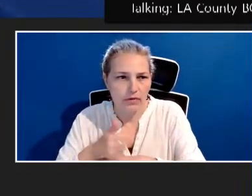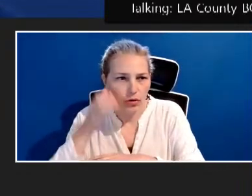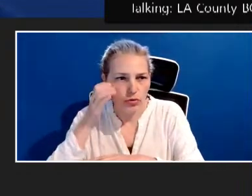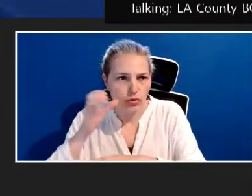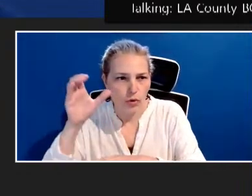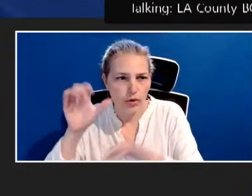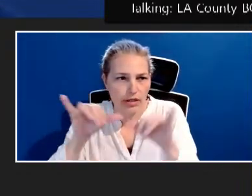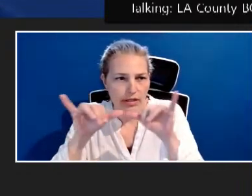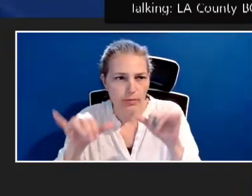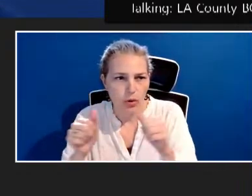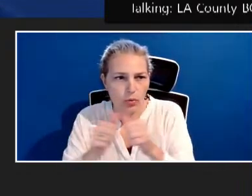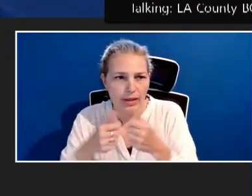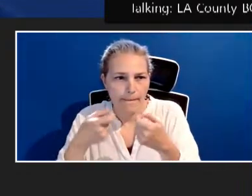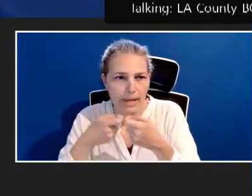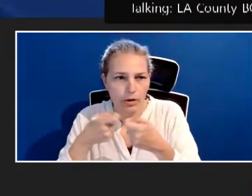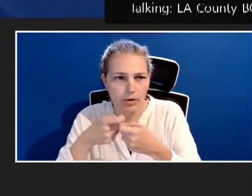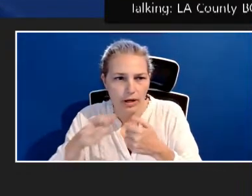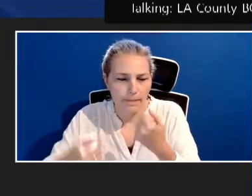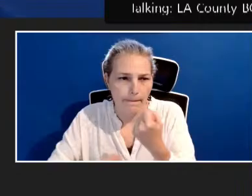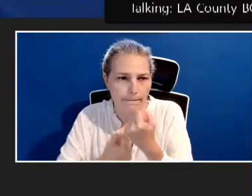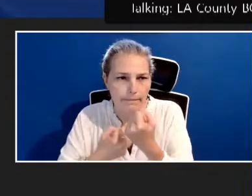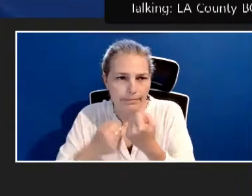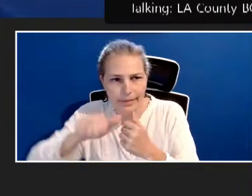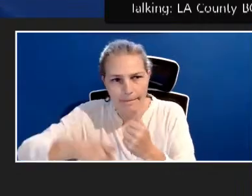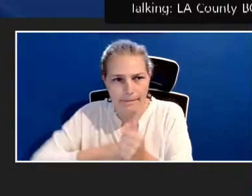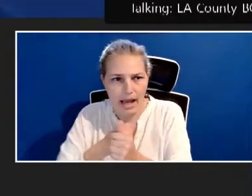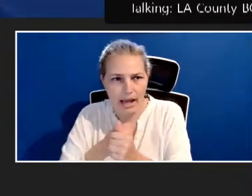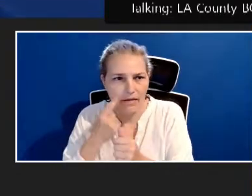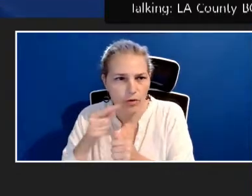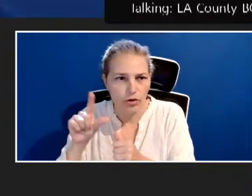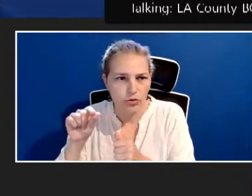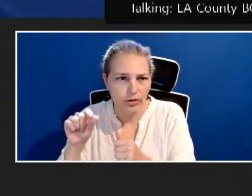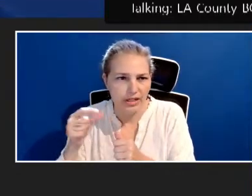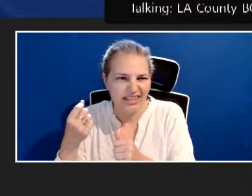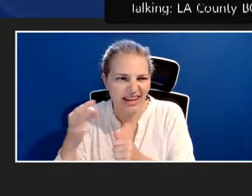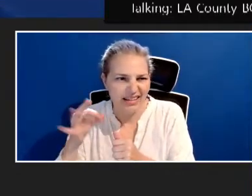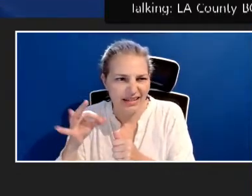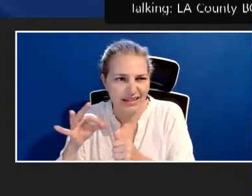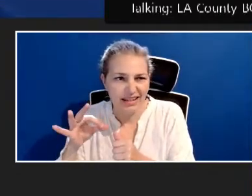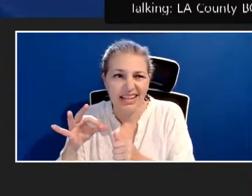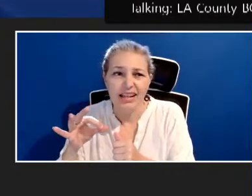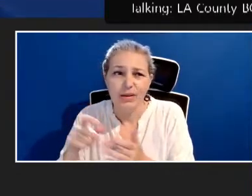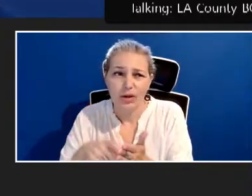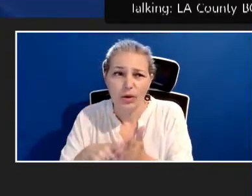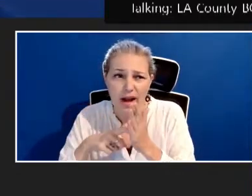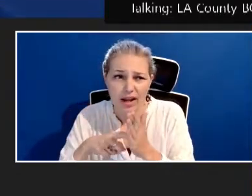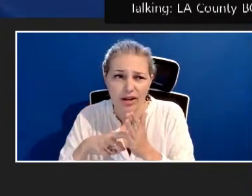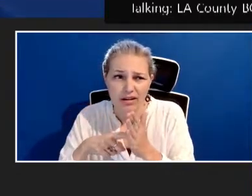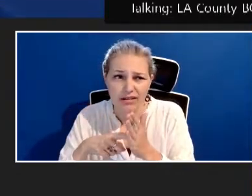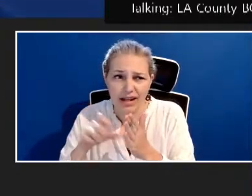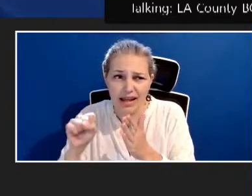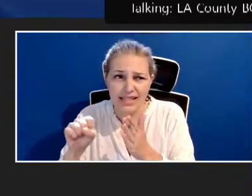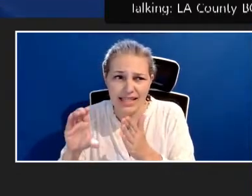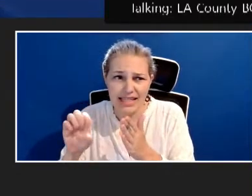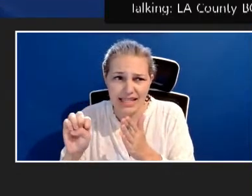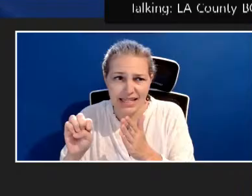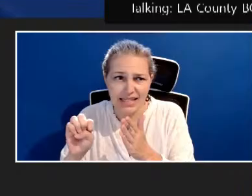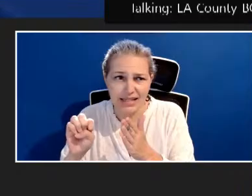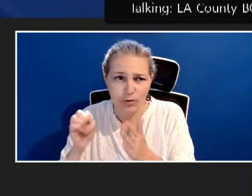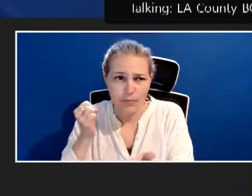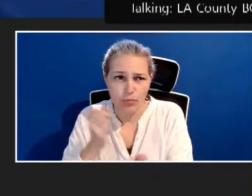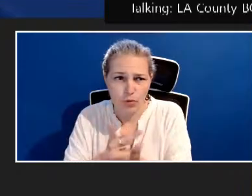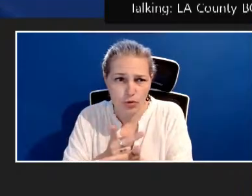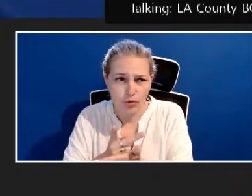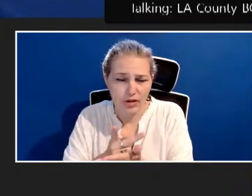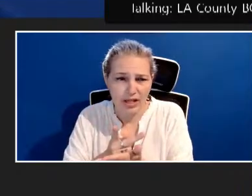in 2019, it took several months for SoCal Edison to approve the installation. What is SCE